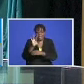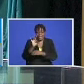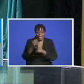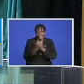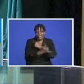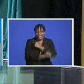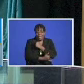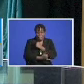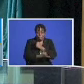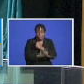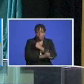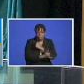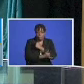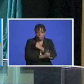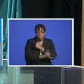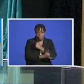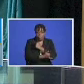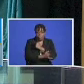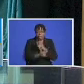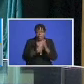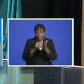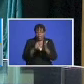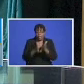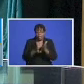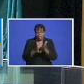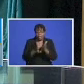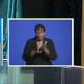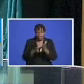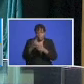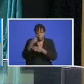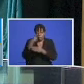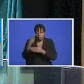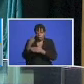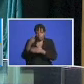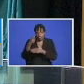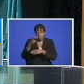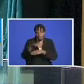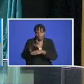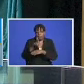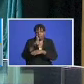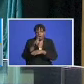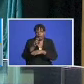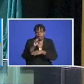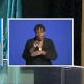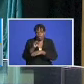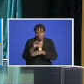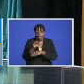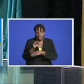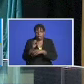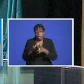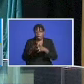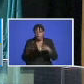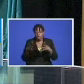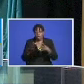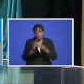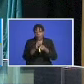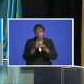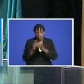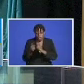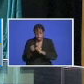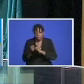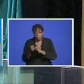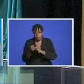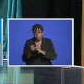and spreading. This may be due to the fact that the virus reportedly carries a cluster of mutations that helps it infect